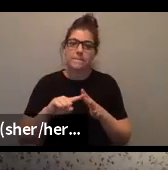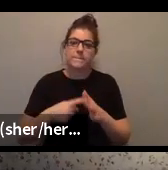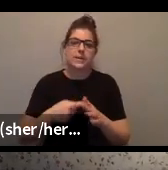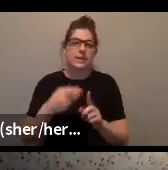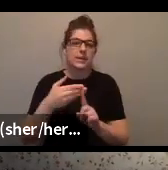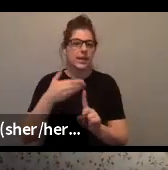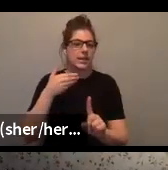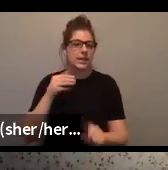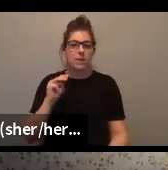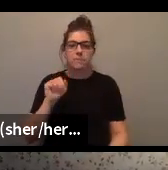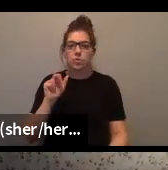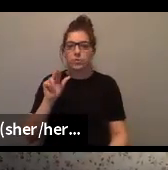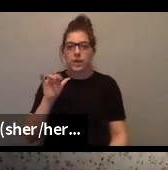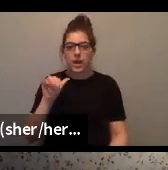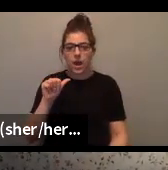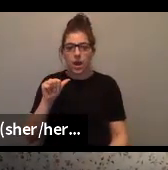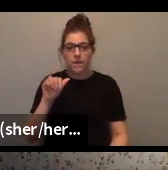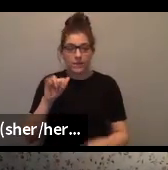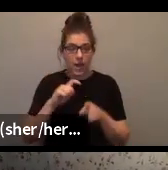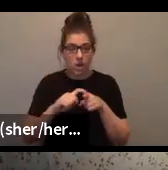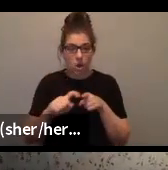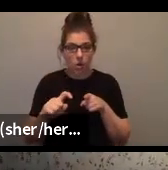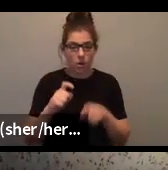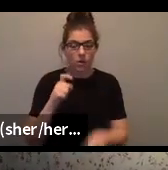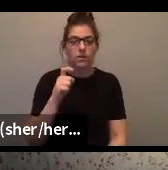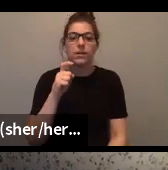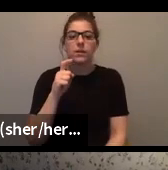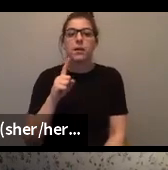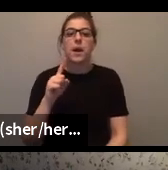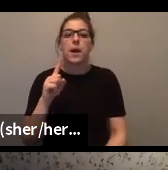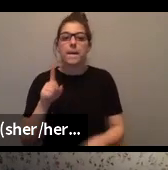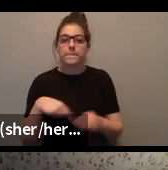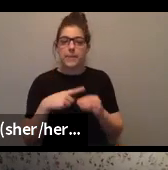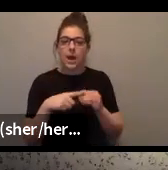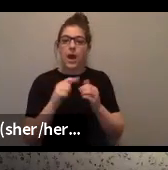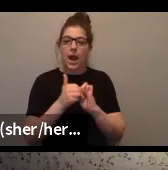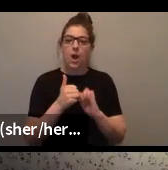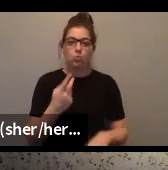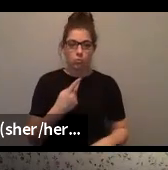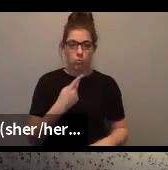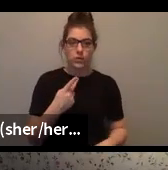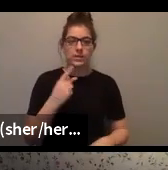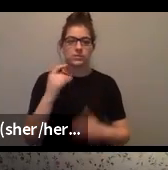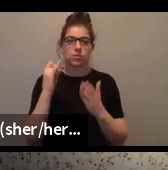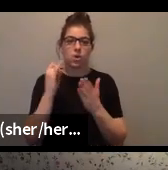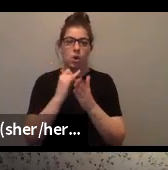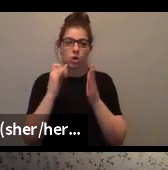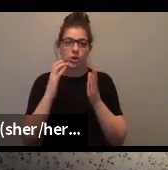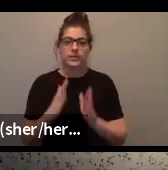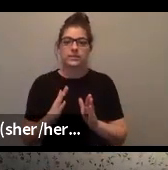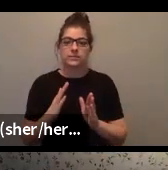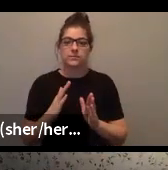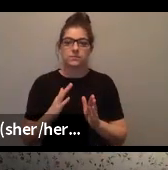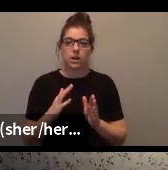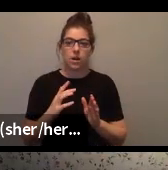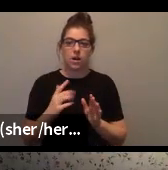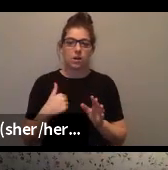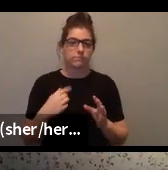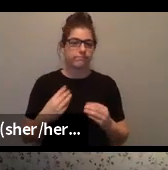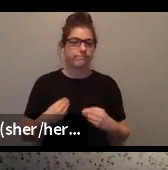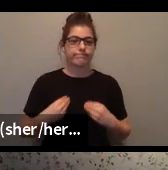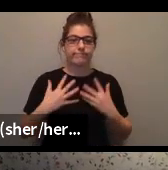whole call, which was about how we as artists are aligning ourselves with larger labor